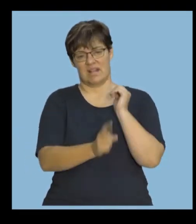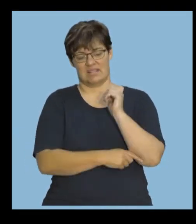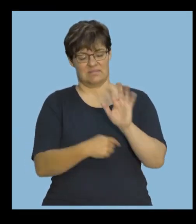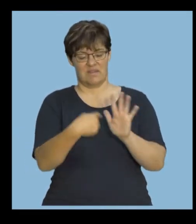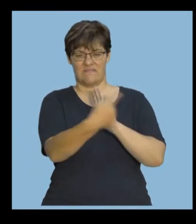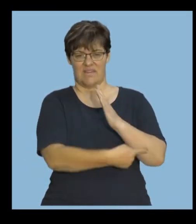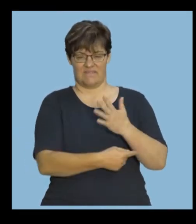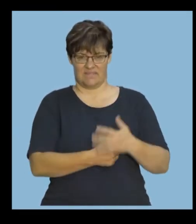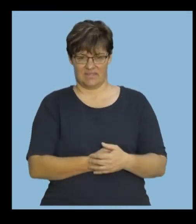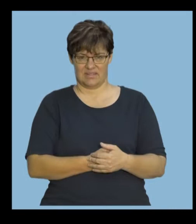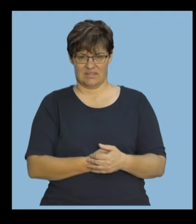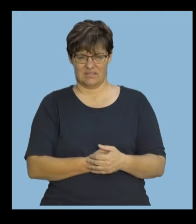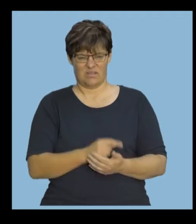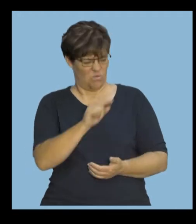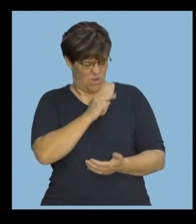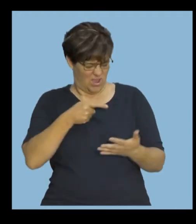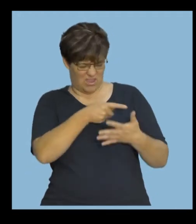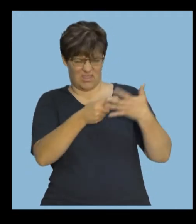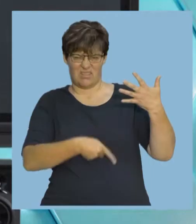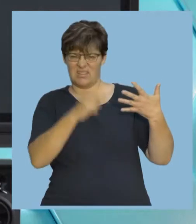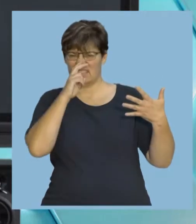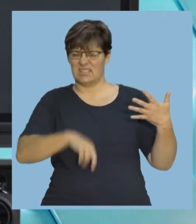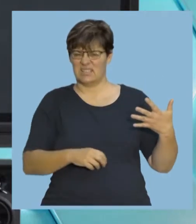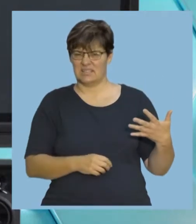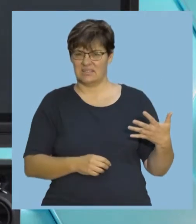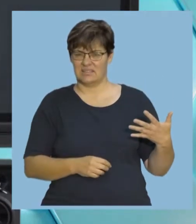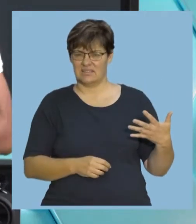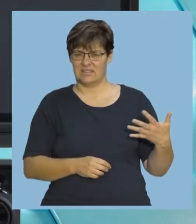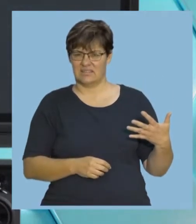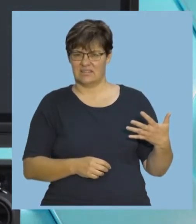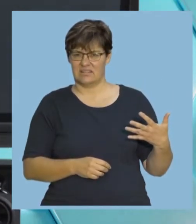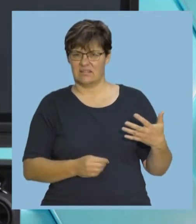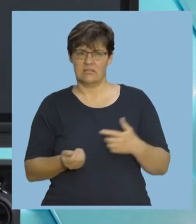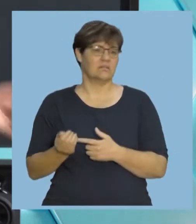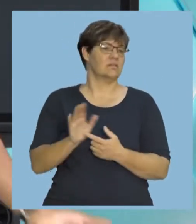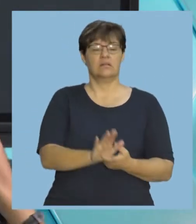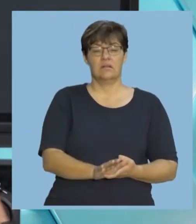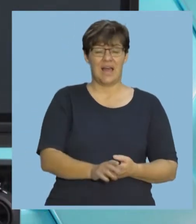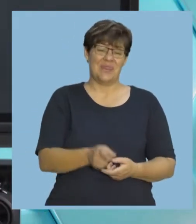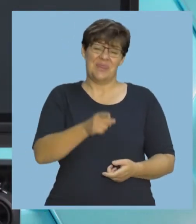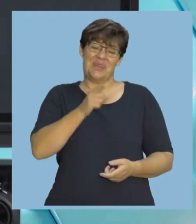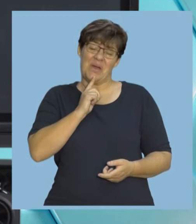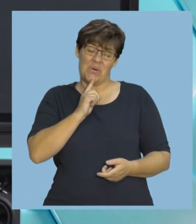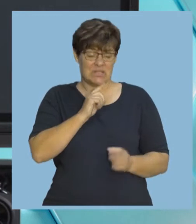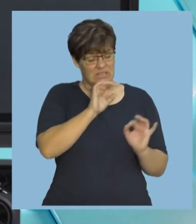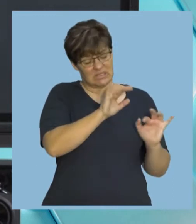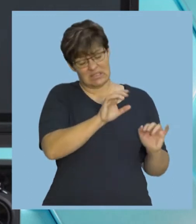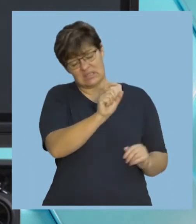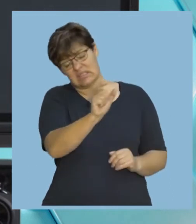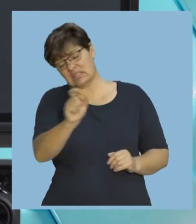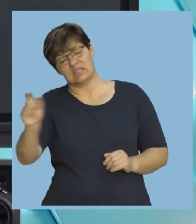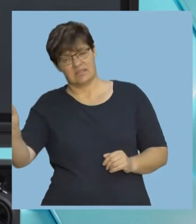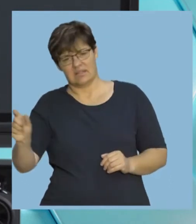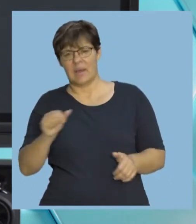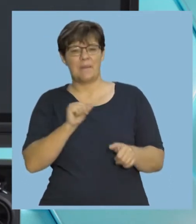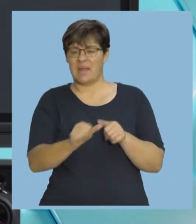which is the last one. Okay. Why do we need this? Instead of presenting 1,000 data sets,